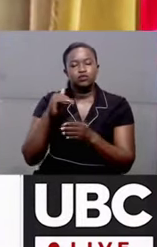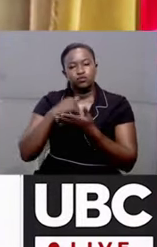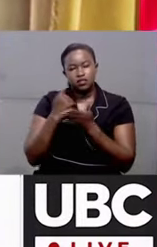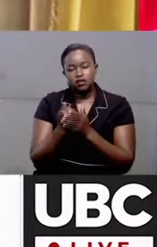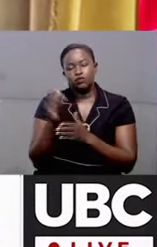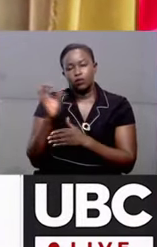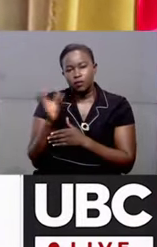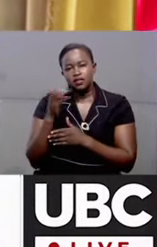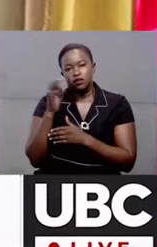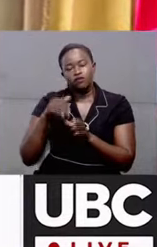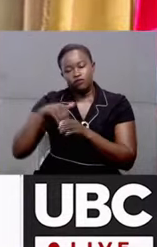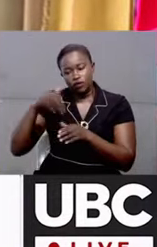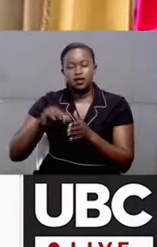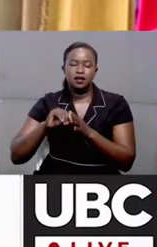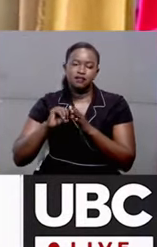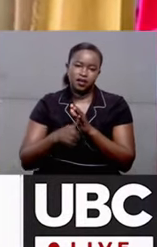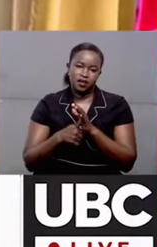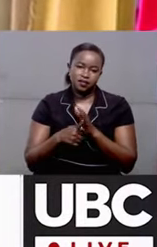Committee of Foreign Affairs.